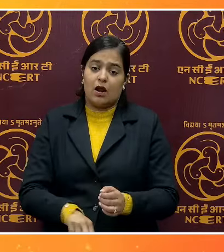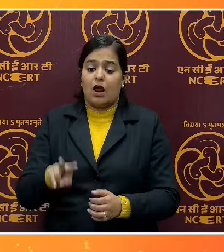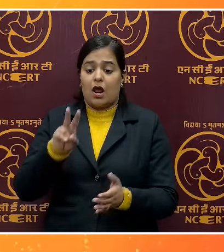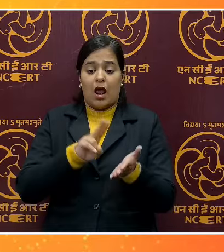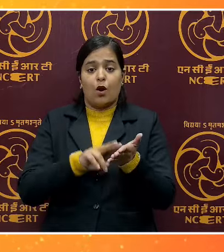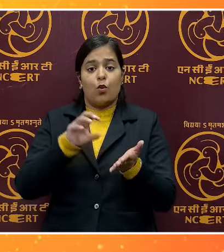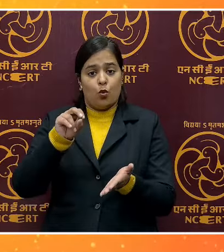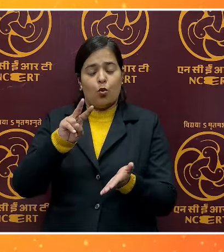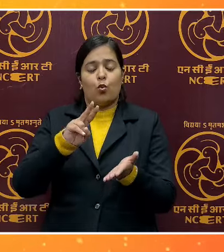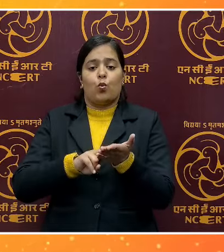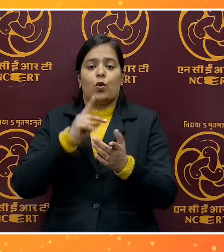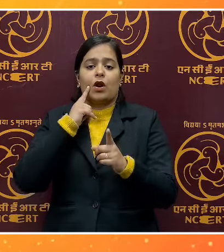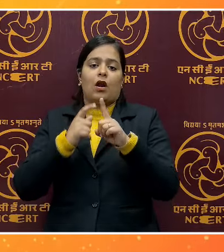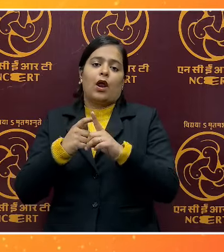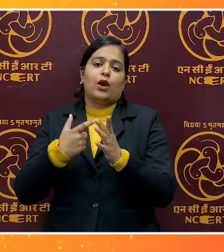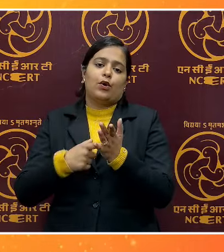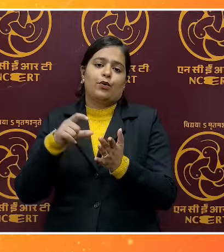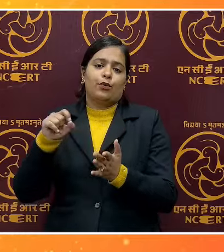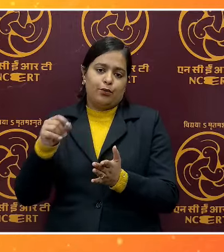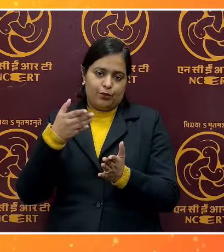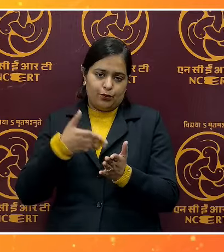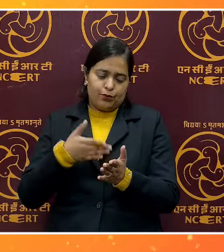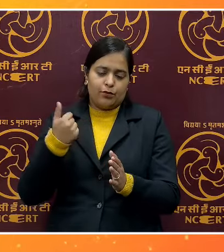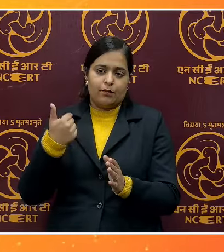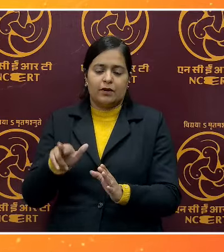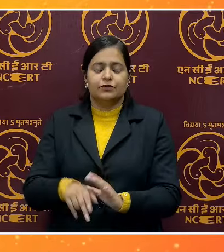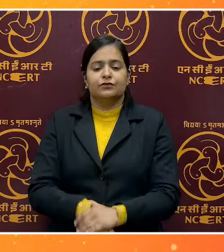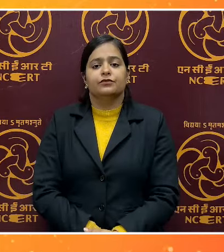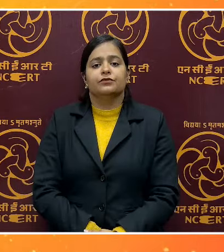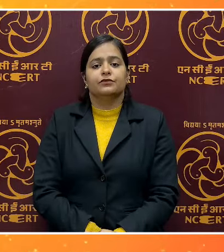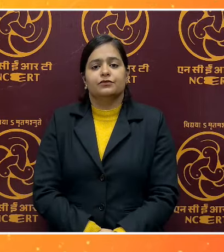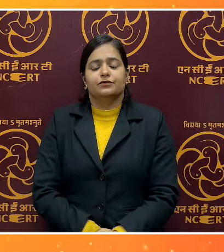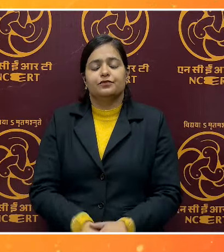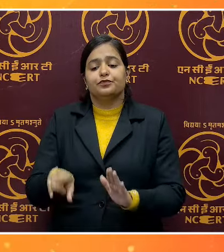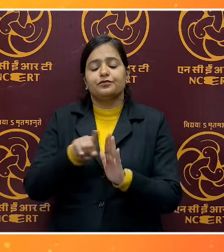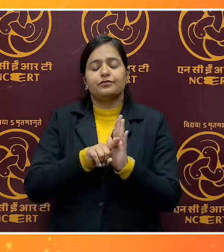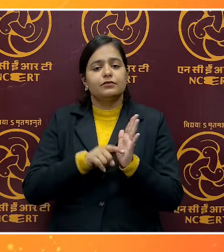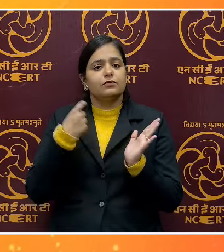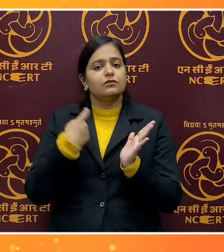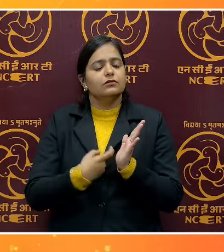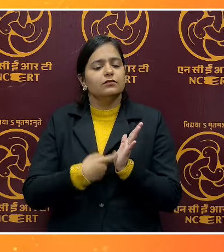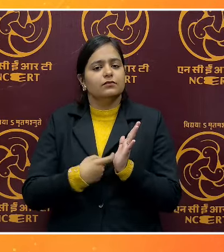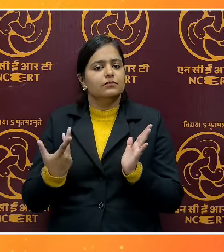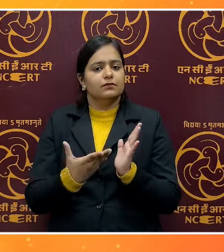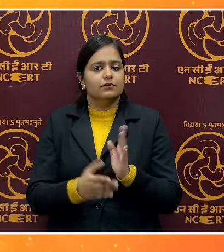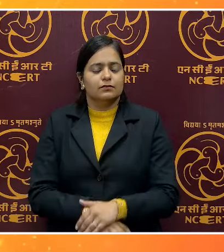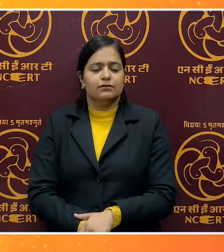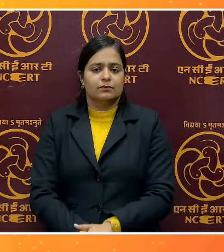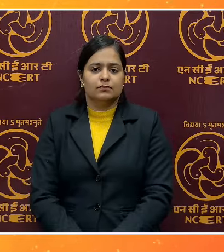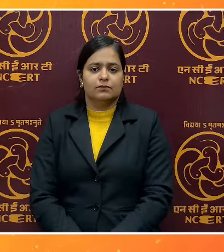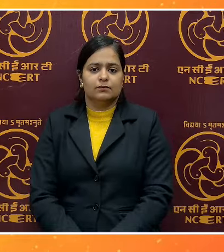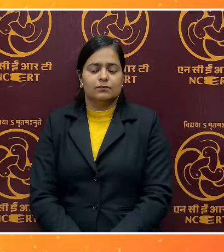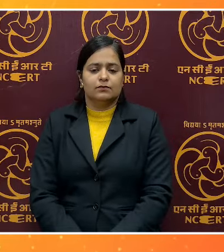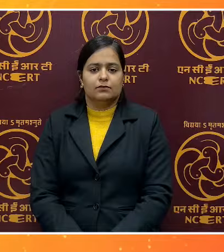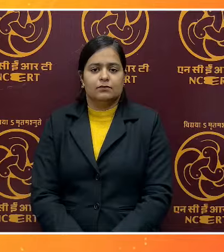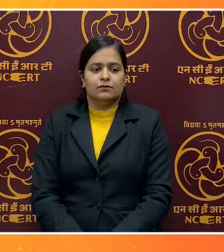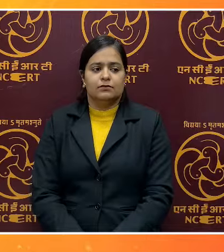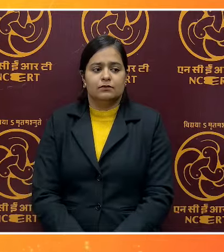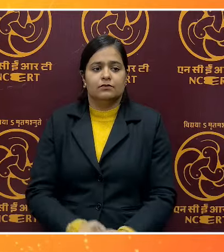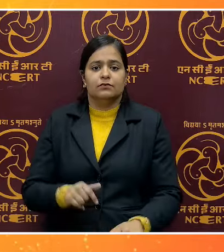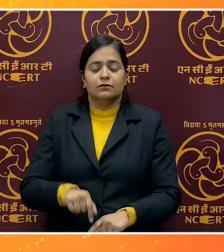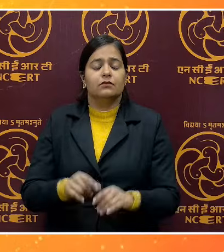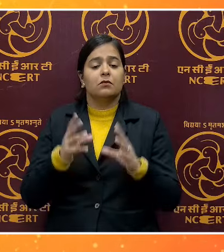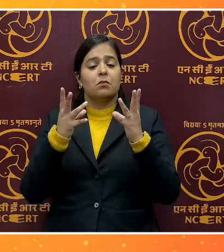NO. While writing the formula of the coordination entity, these are enclosed in A brackets. That depends upon how